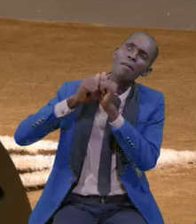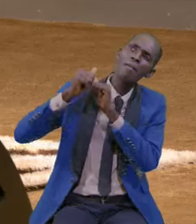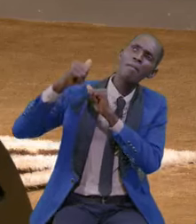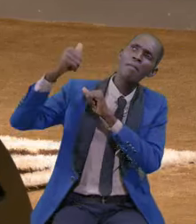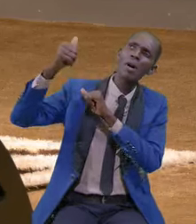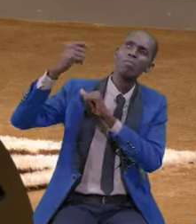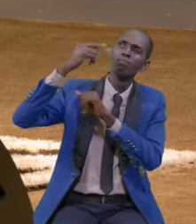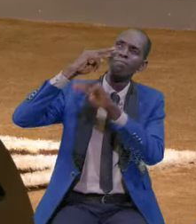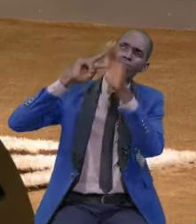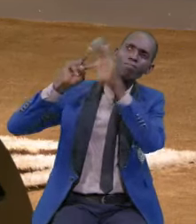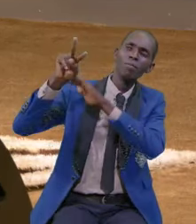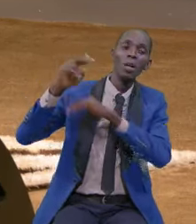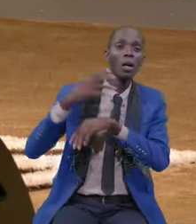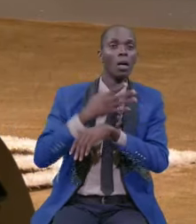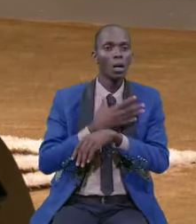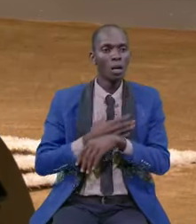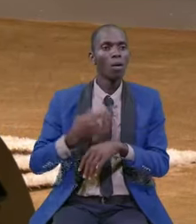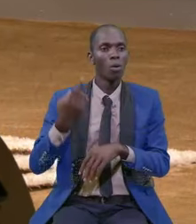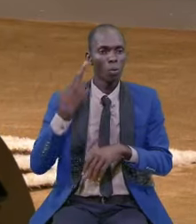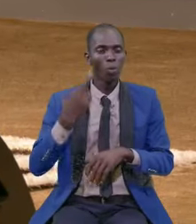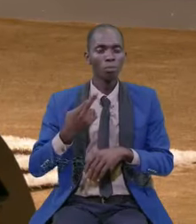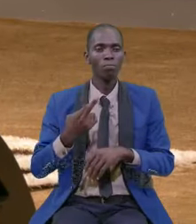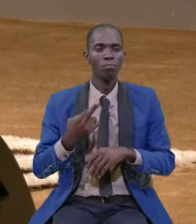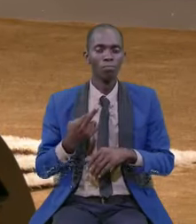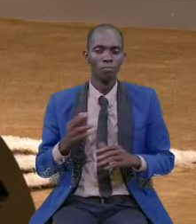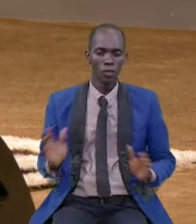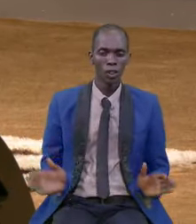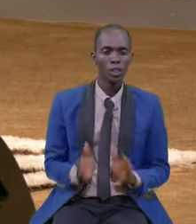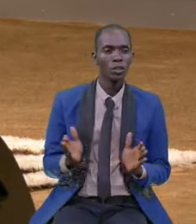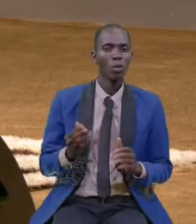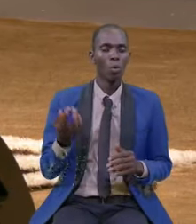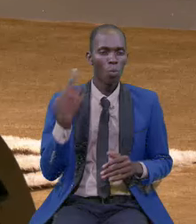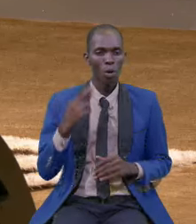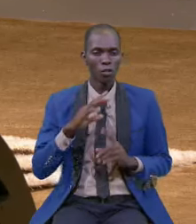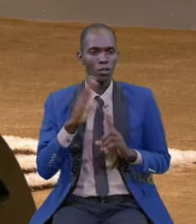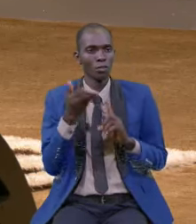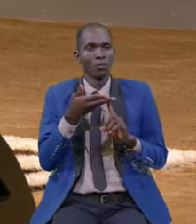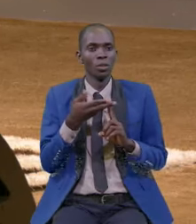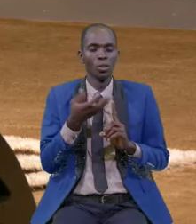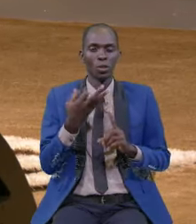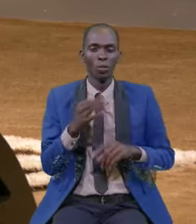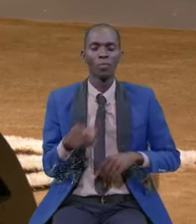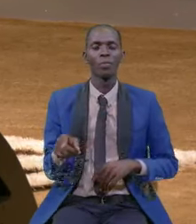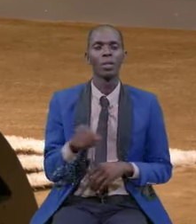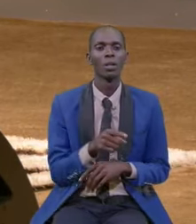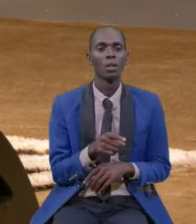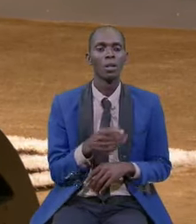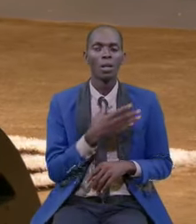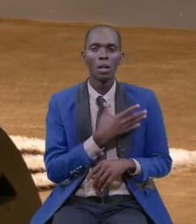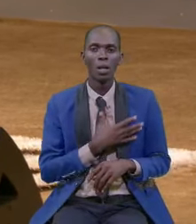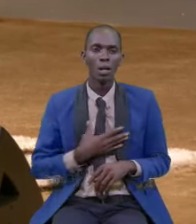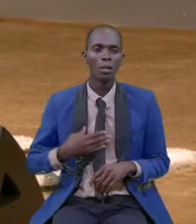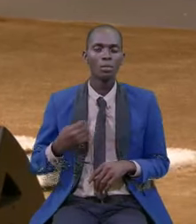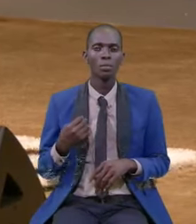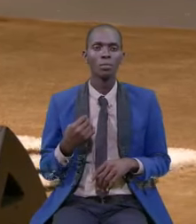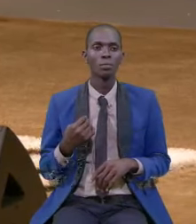persuaded of them, seen them afar off and persuaded of them. It said, and